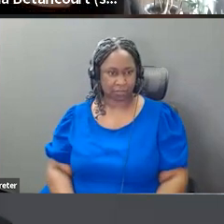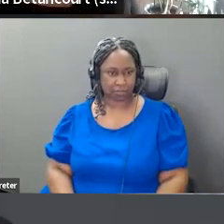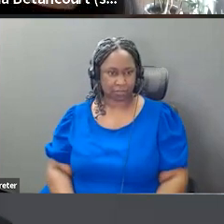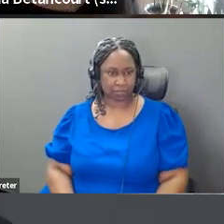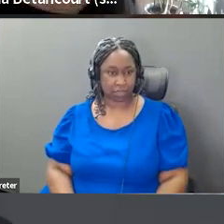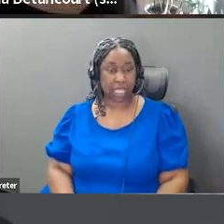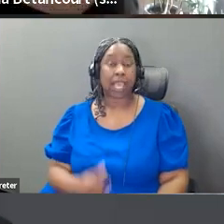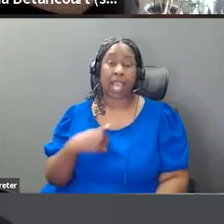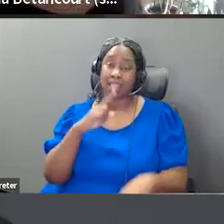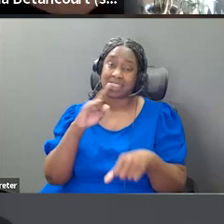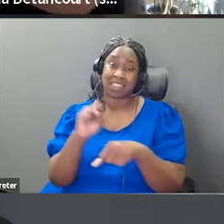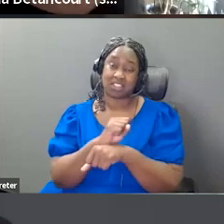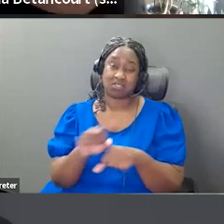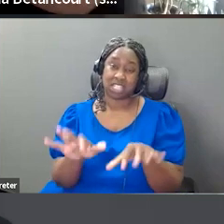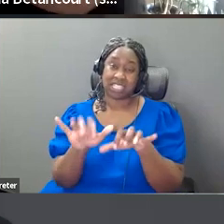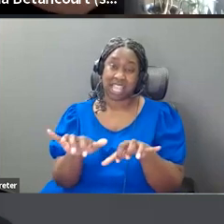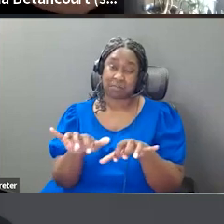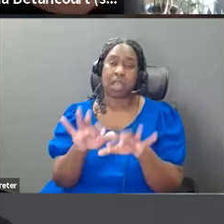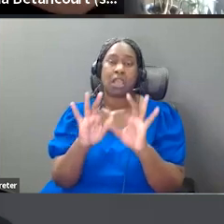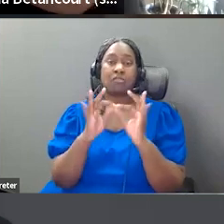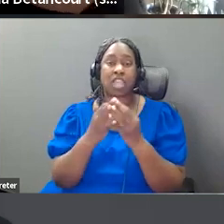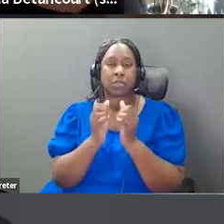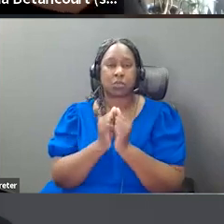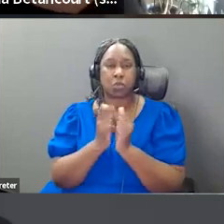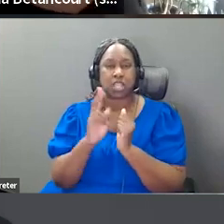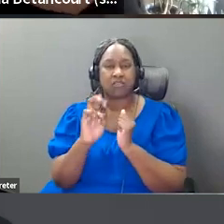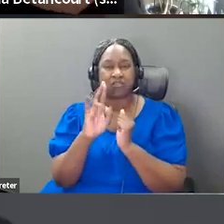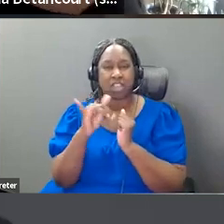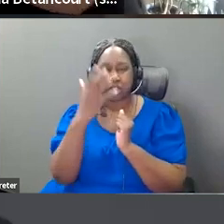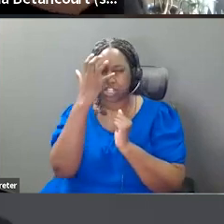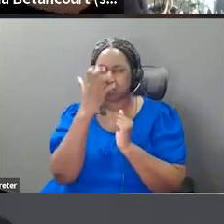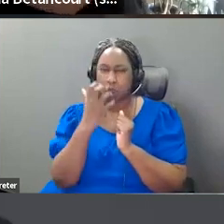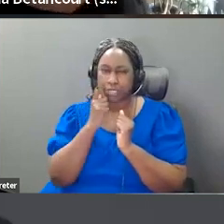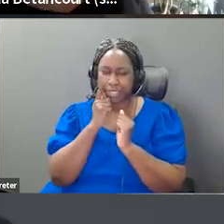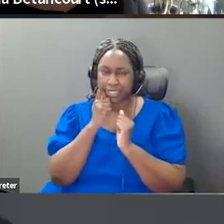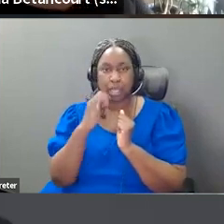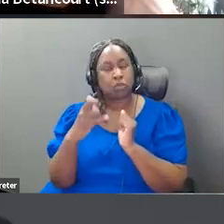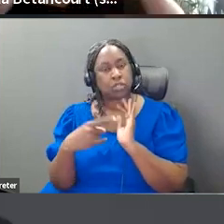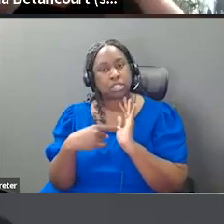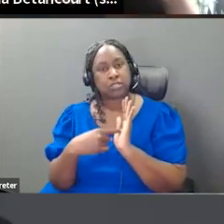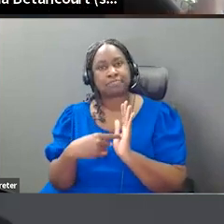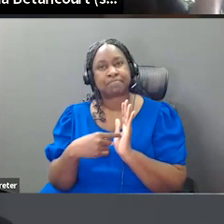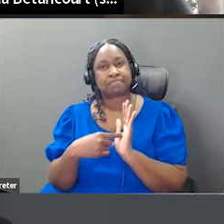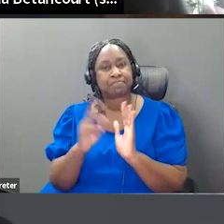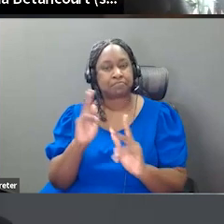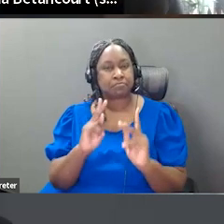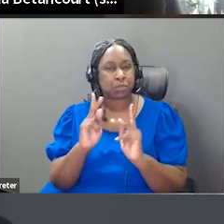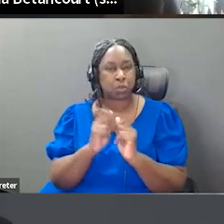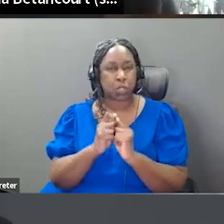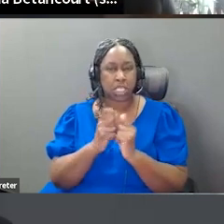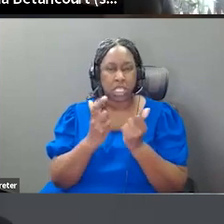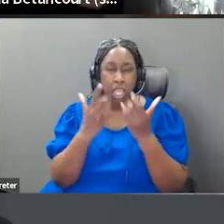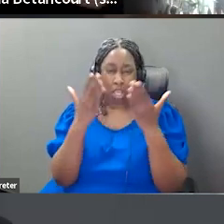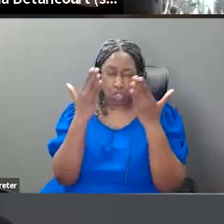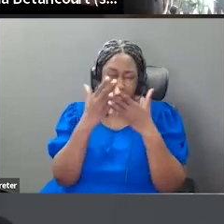And I literally typed in family with very dark skin. I wanted to feature sort of the people with the darkest